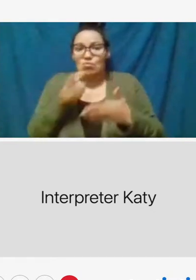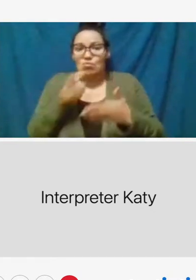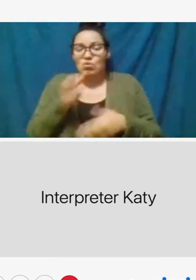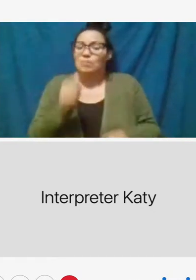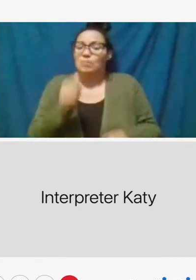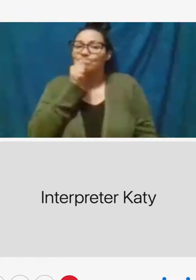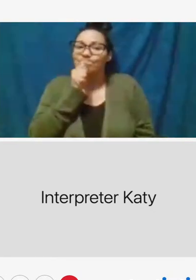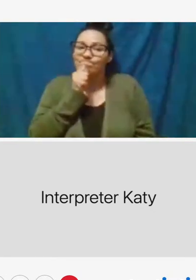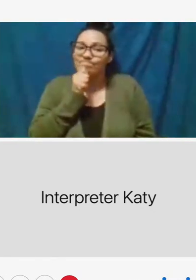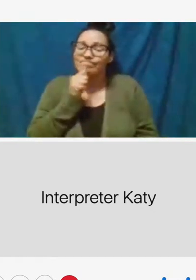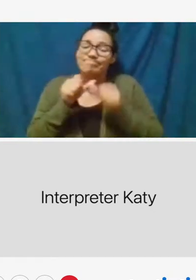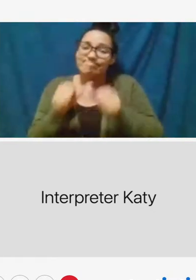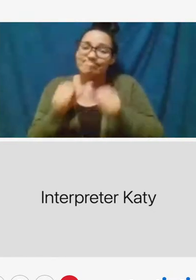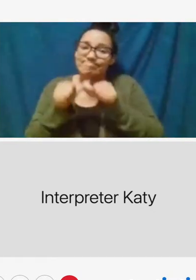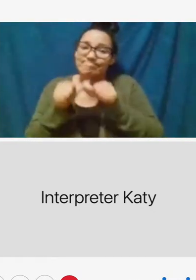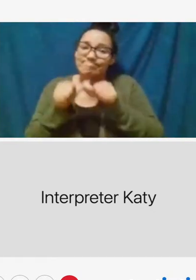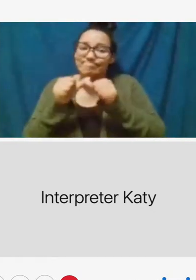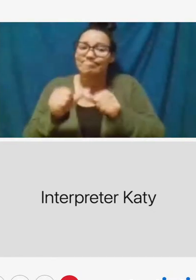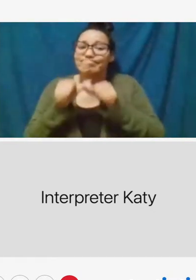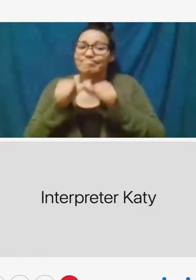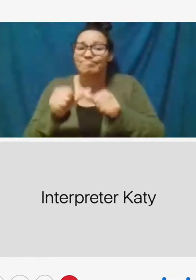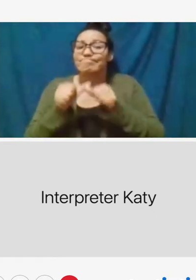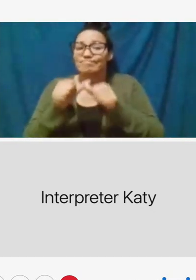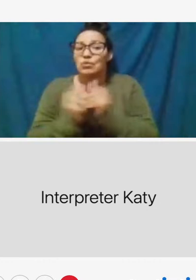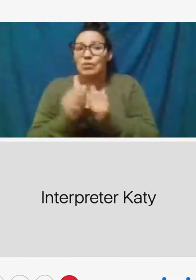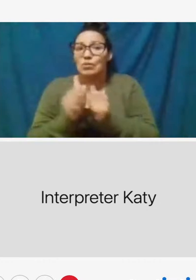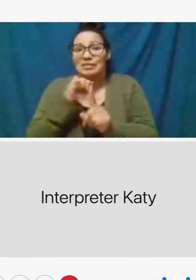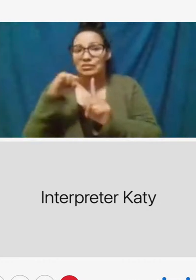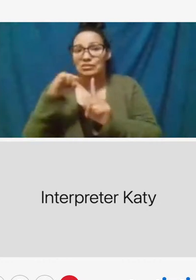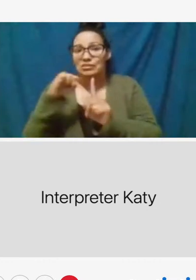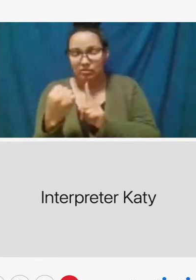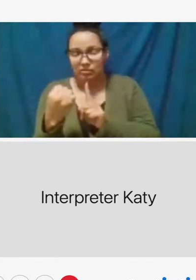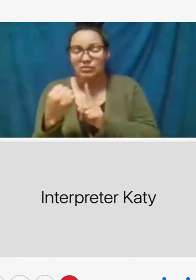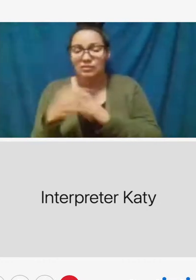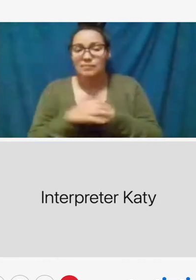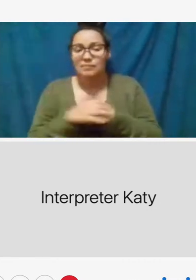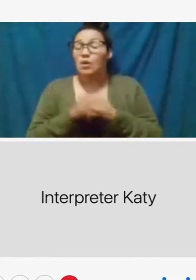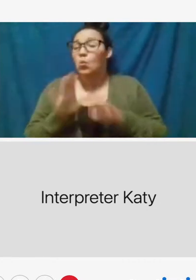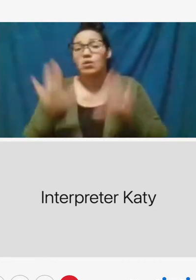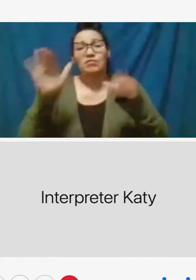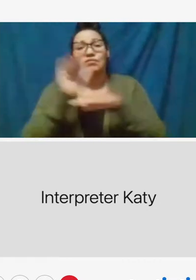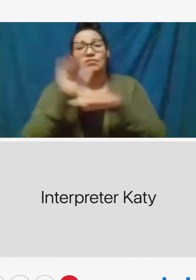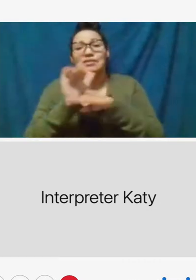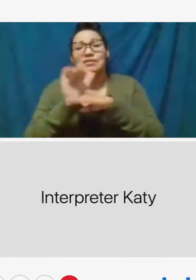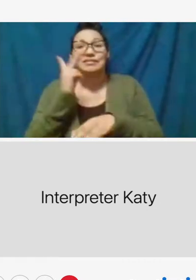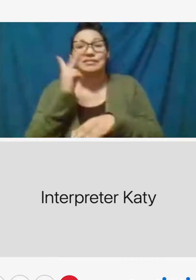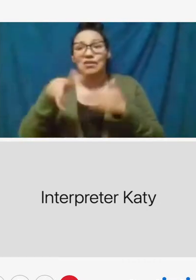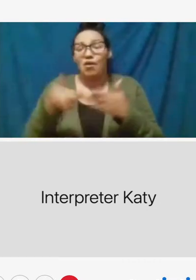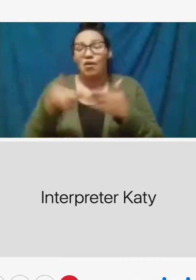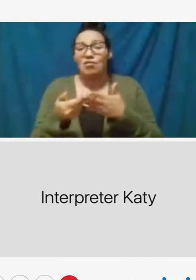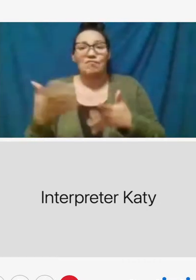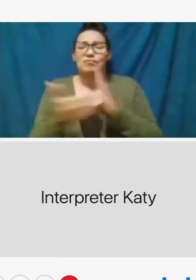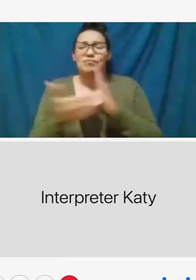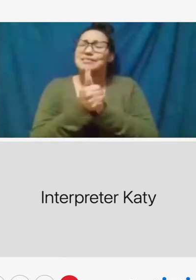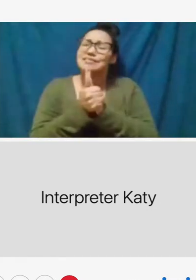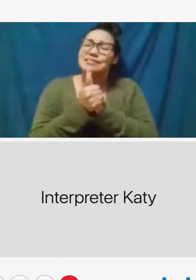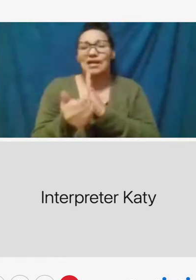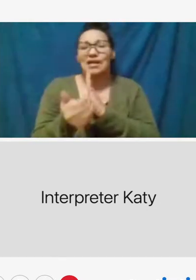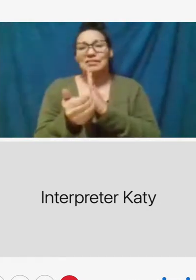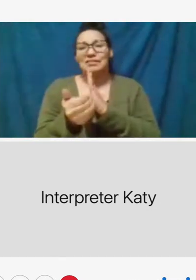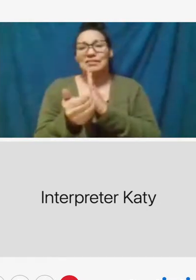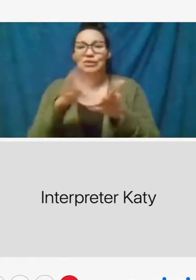trying circumstances it was a one ful night to see our very talented ruins take the stage to reignite theater and performance in a